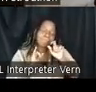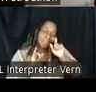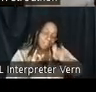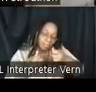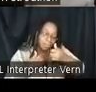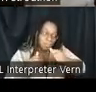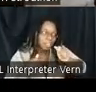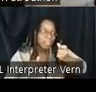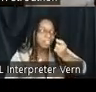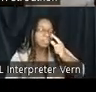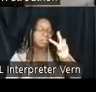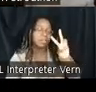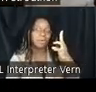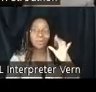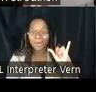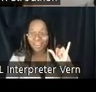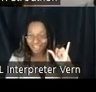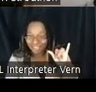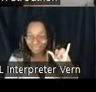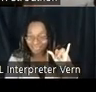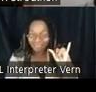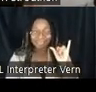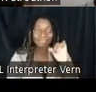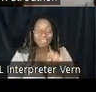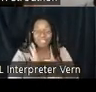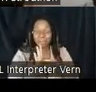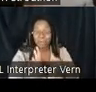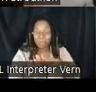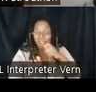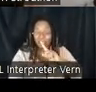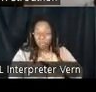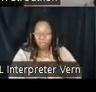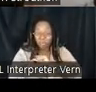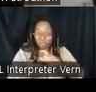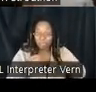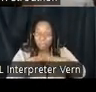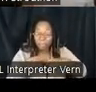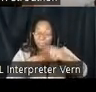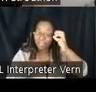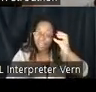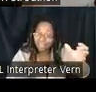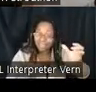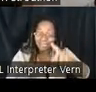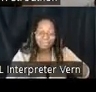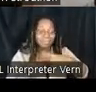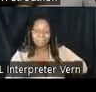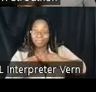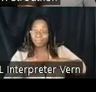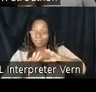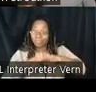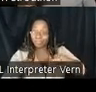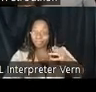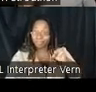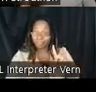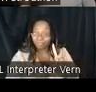disconnection. And that, like I said, means that we have to get real about those concepts like the happy childhood, and